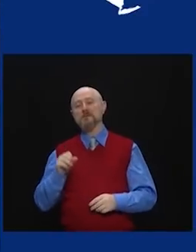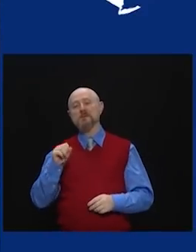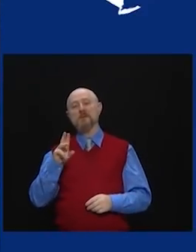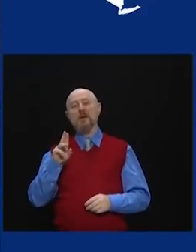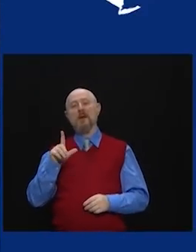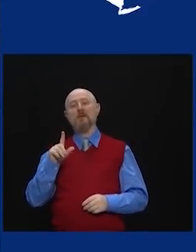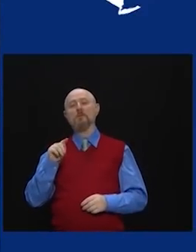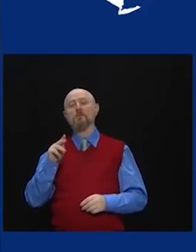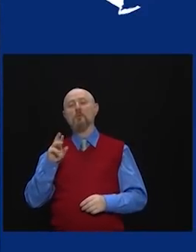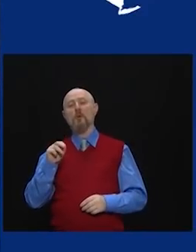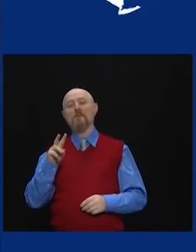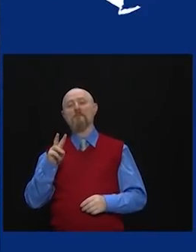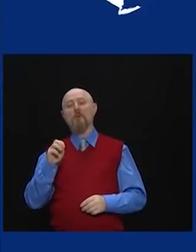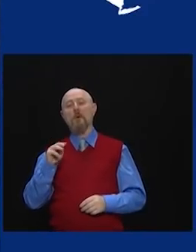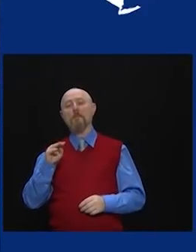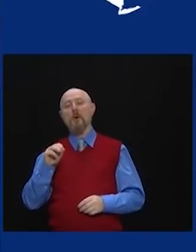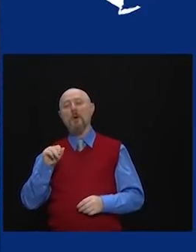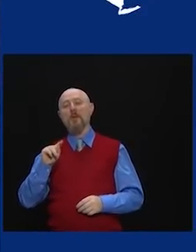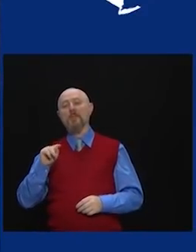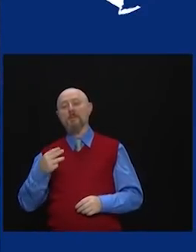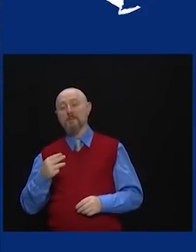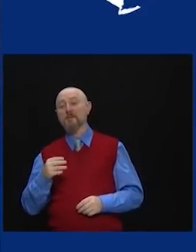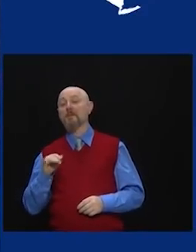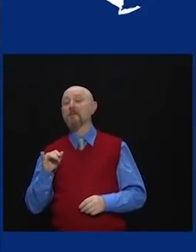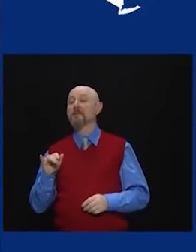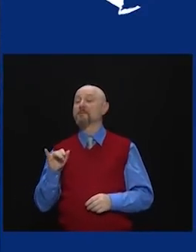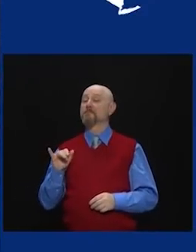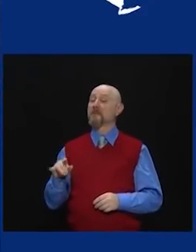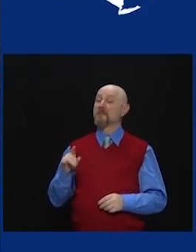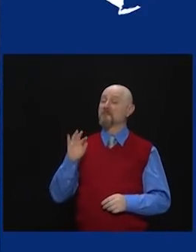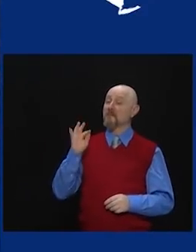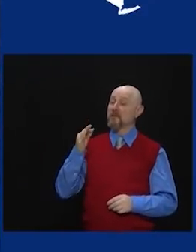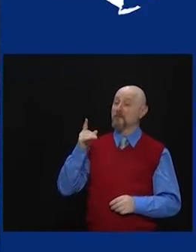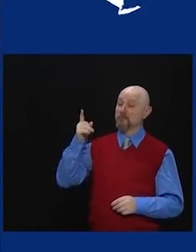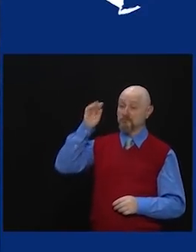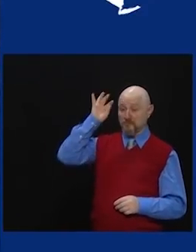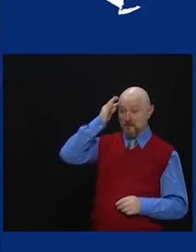federal government has increased our allocation. We initially got